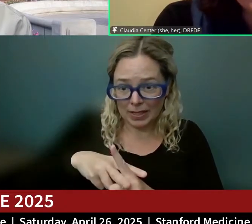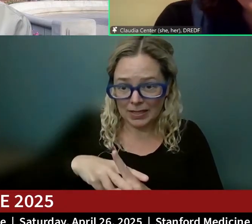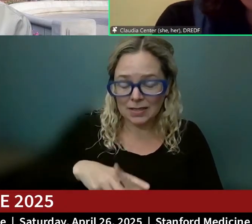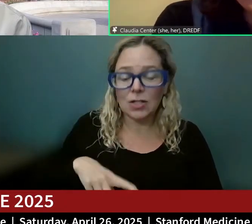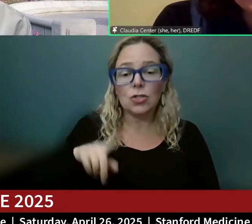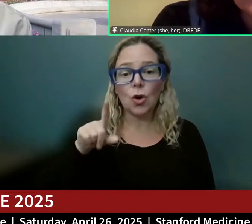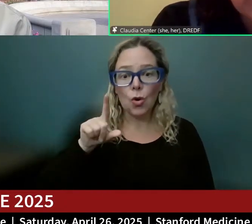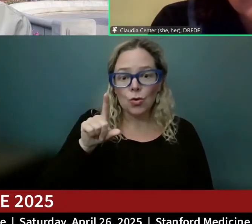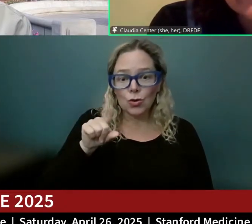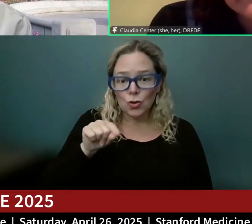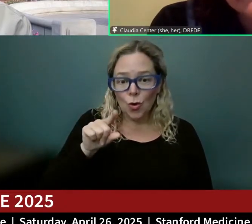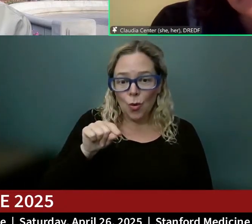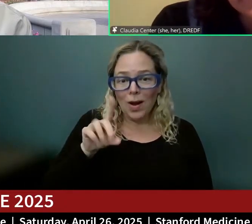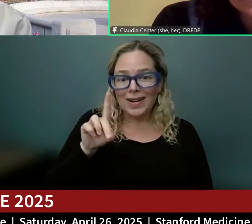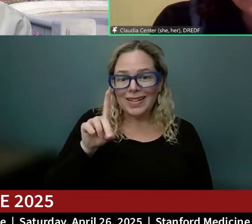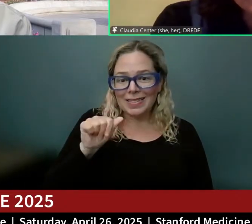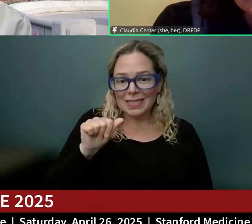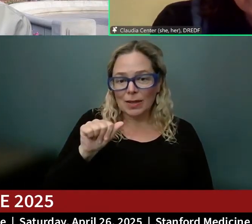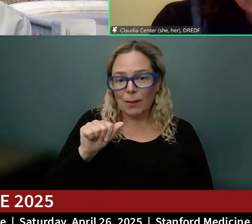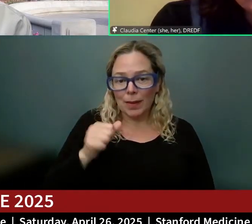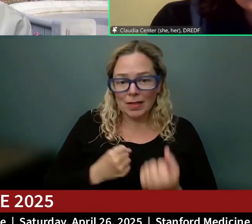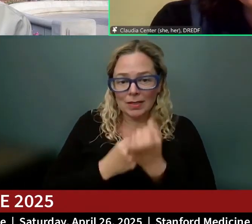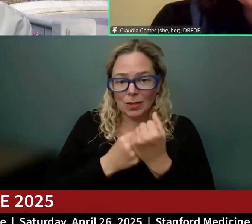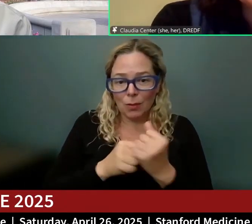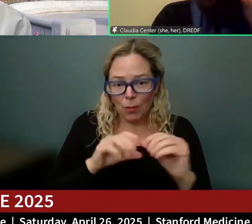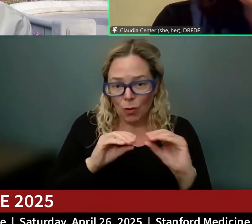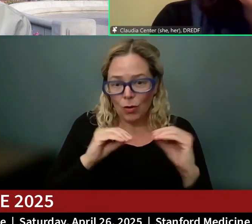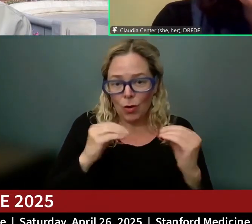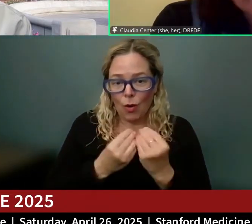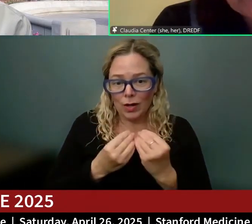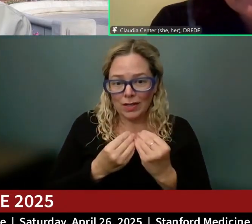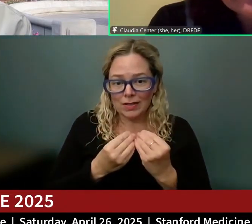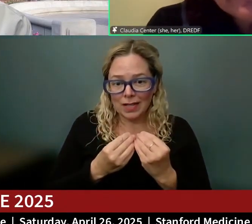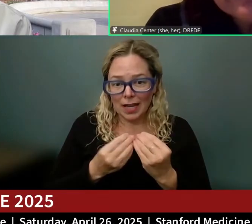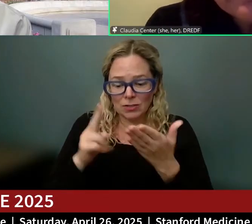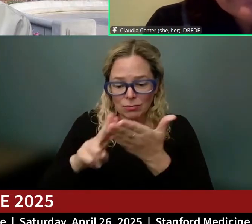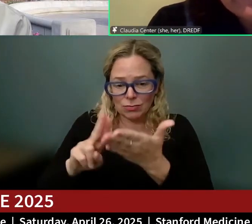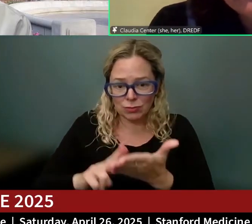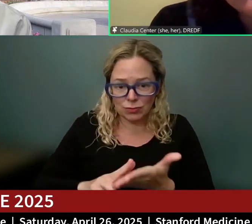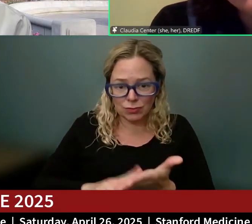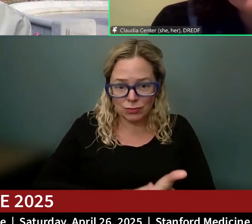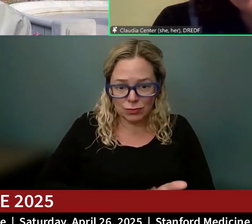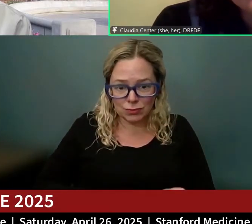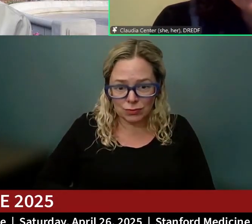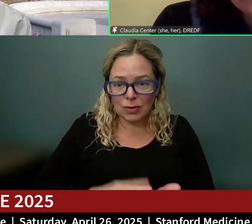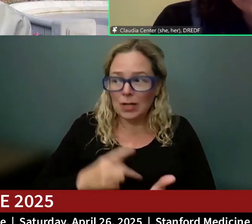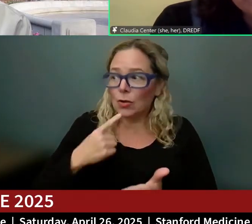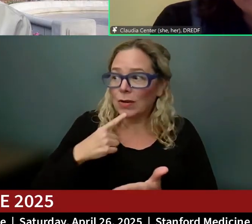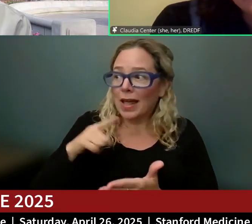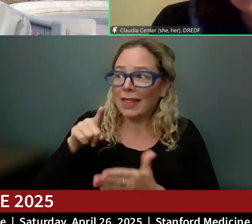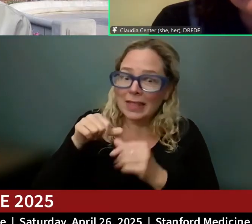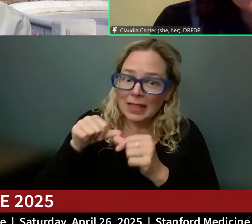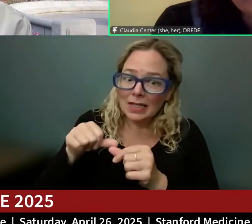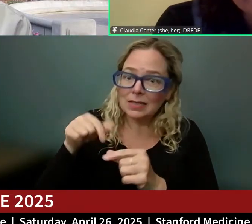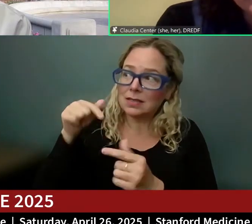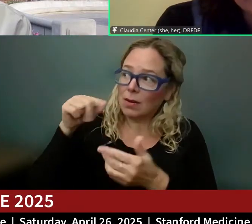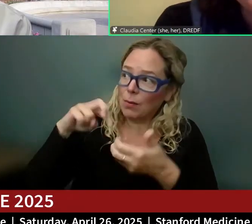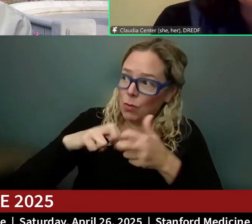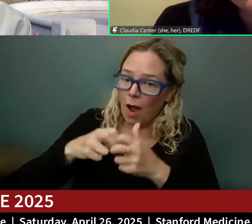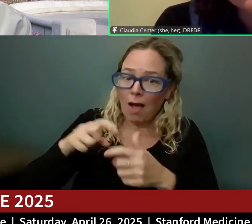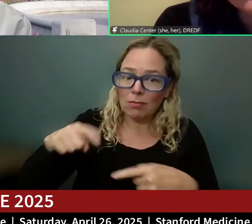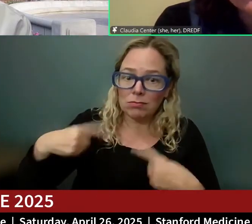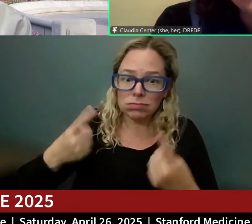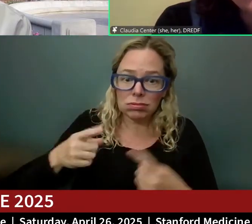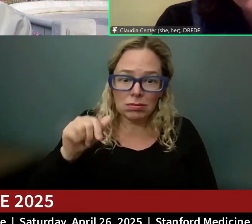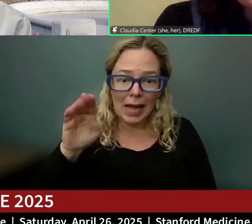amicus brief in that court to say, look, there's this long problem with ableism in the medical